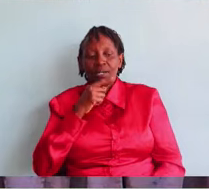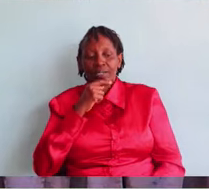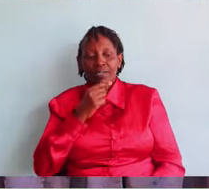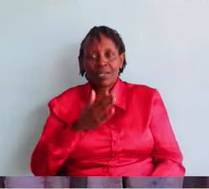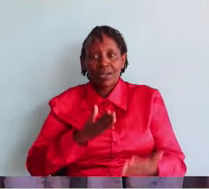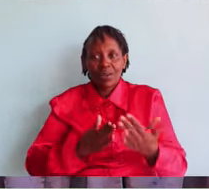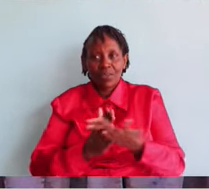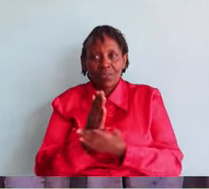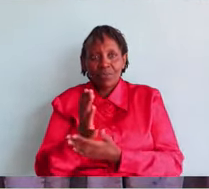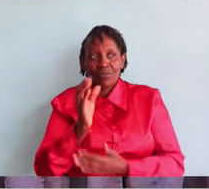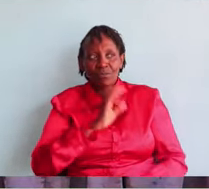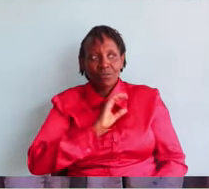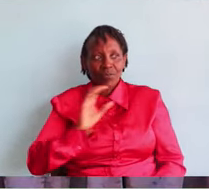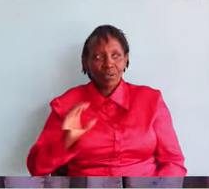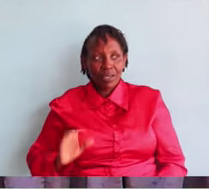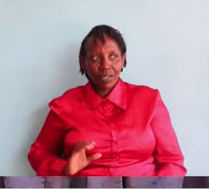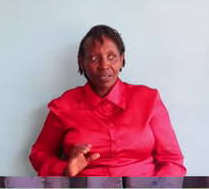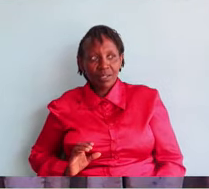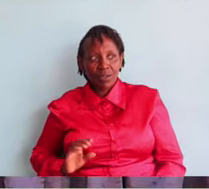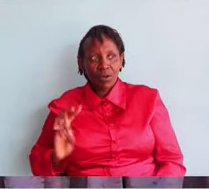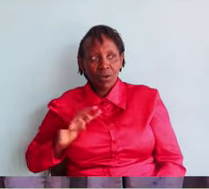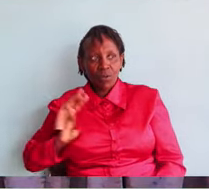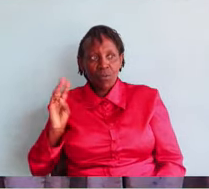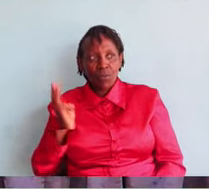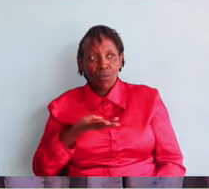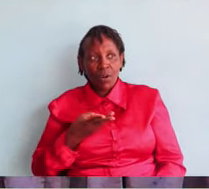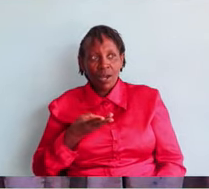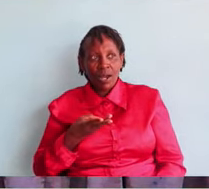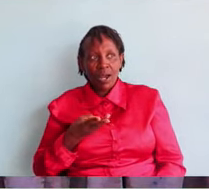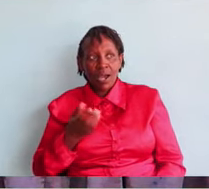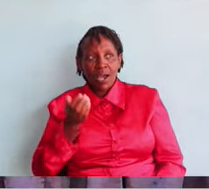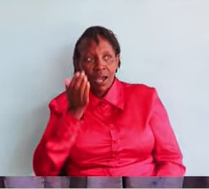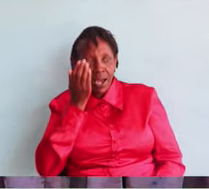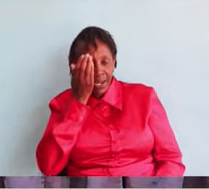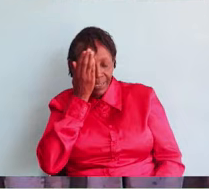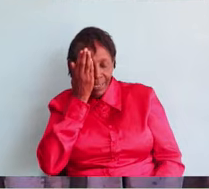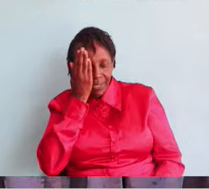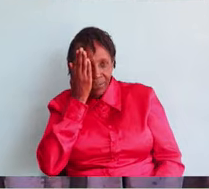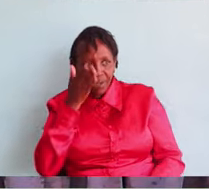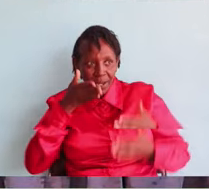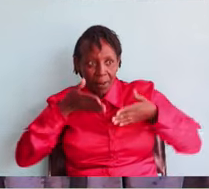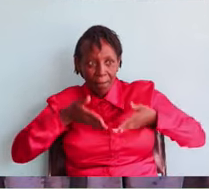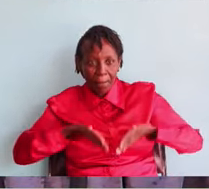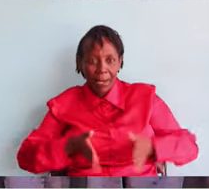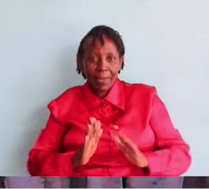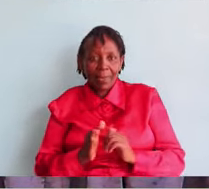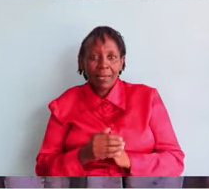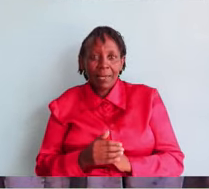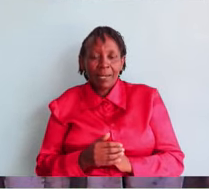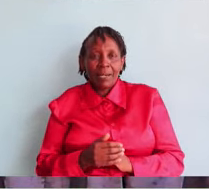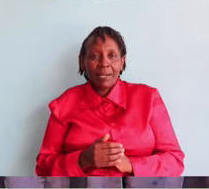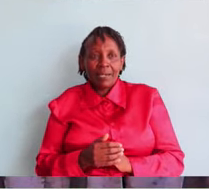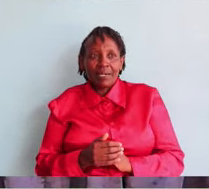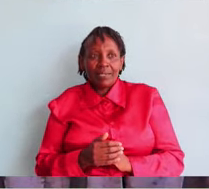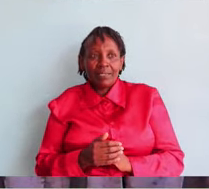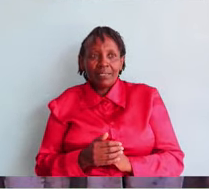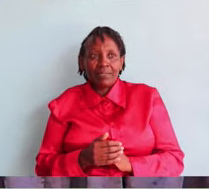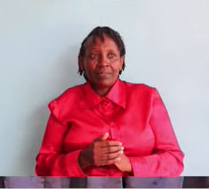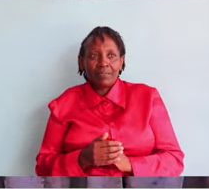Christ, we were not Israelites by birth, have then been grafted into the